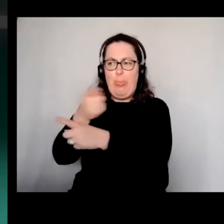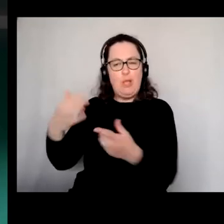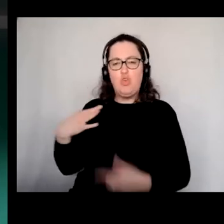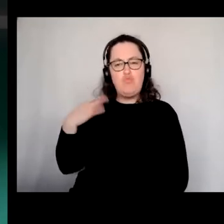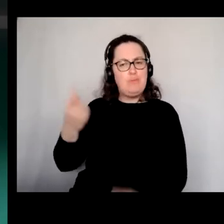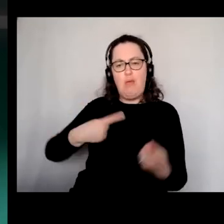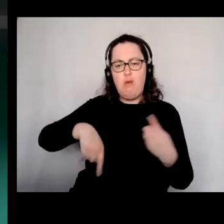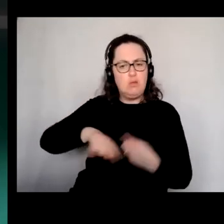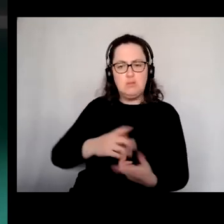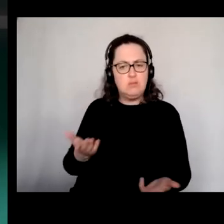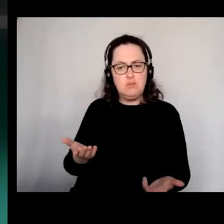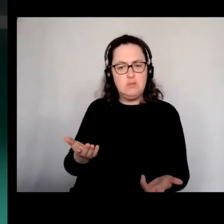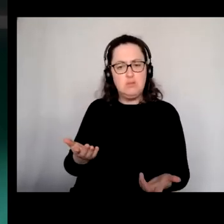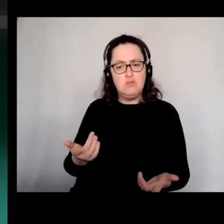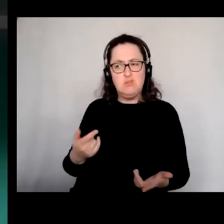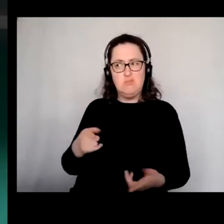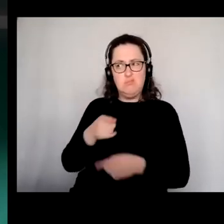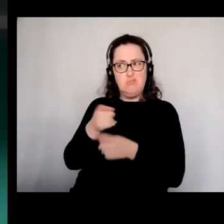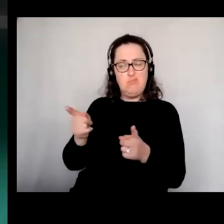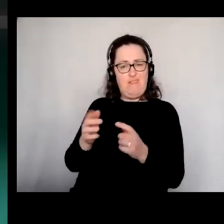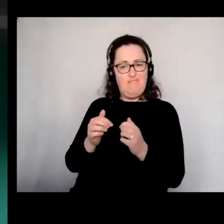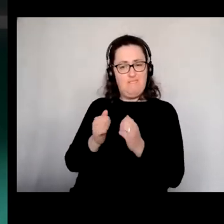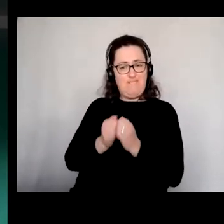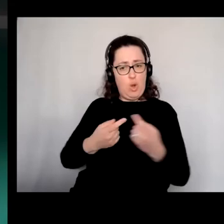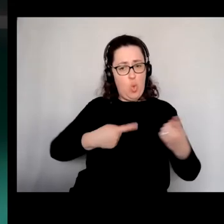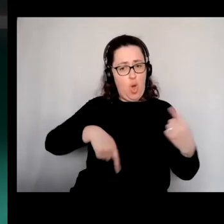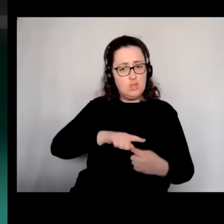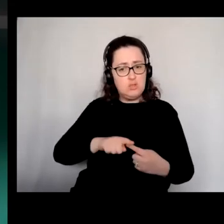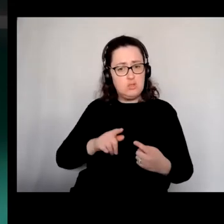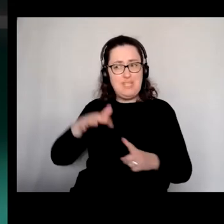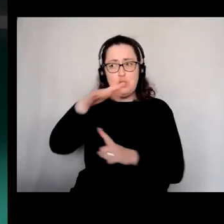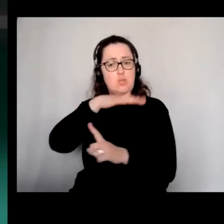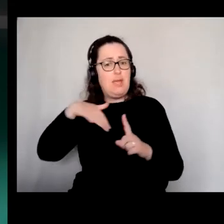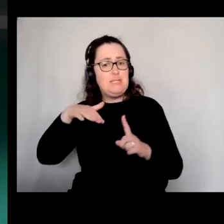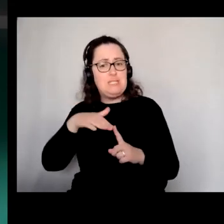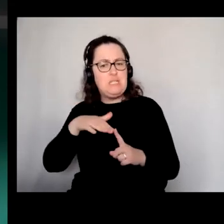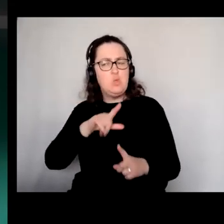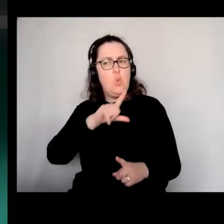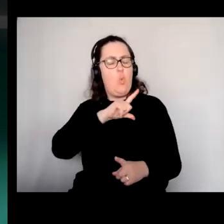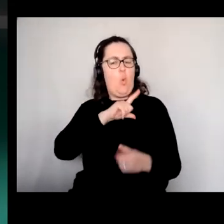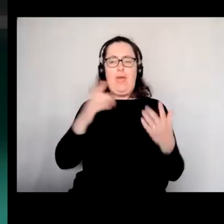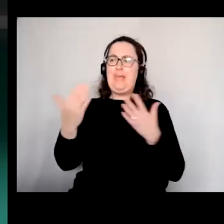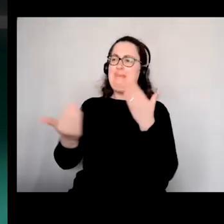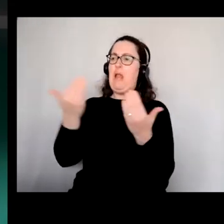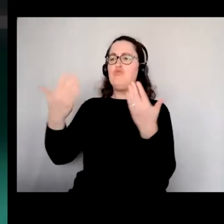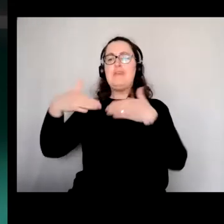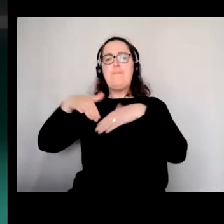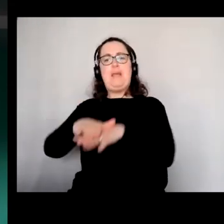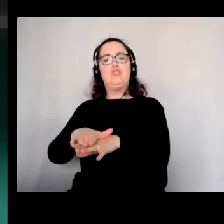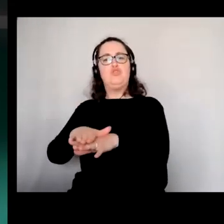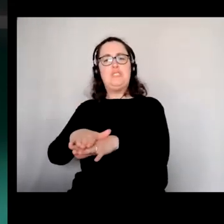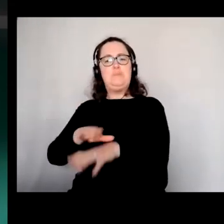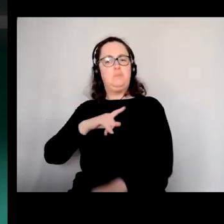us. We're not going to see, we're not valued societally, culturally. Why are they going to put us into a mainstream